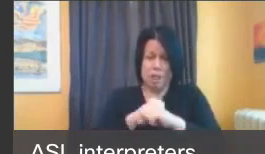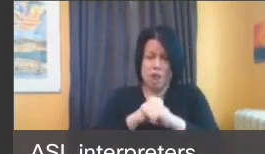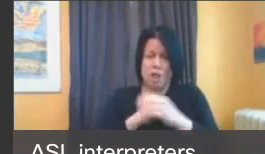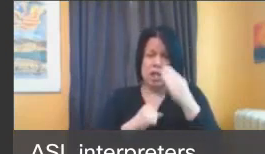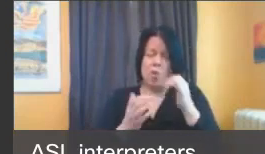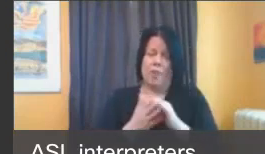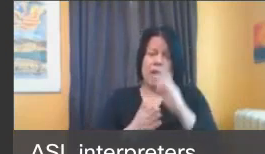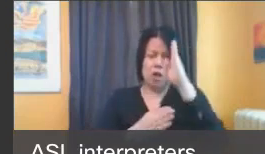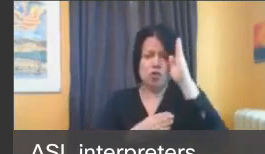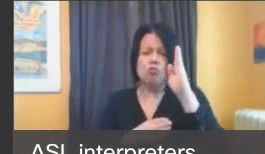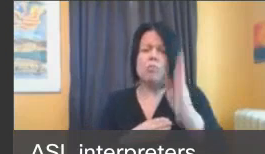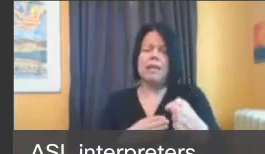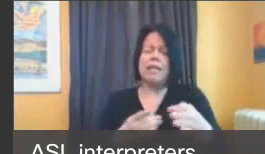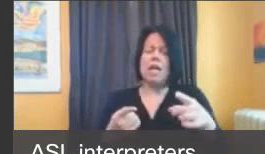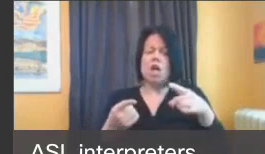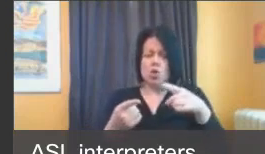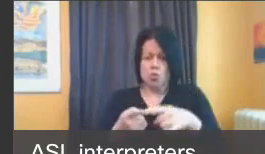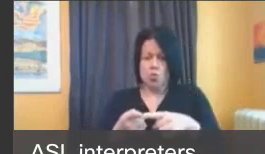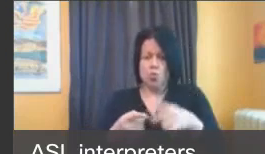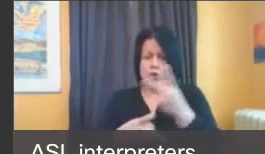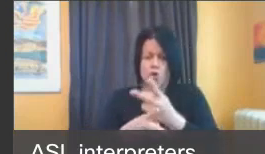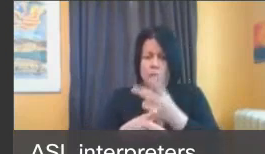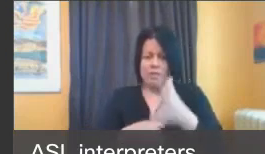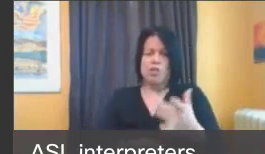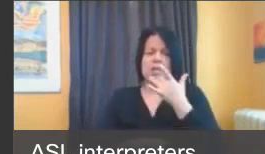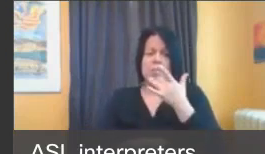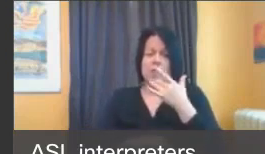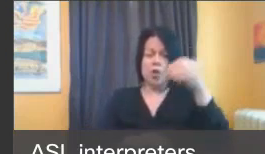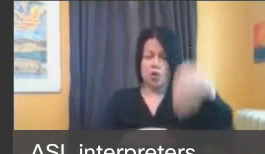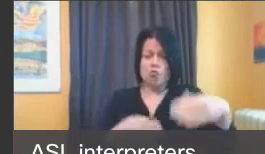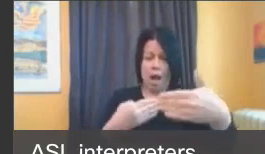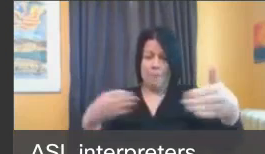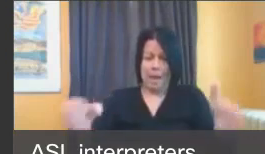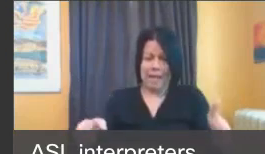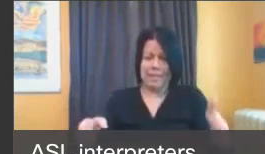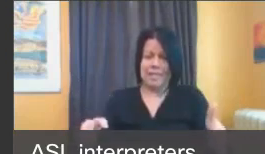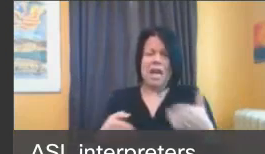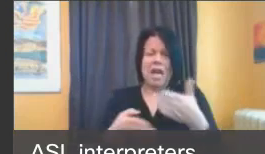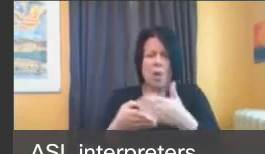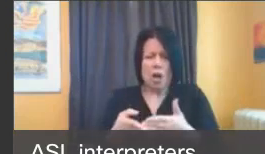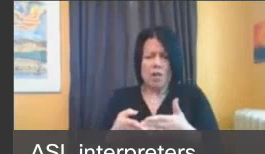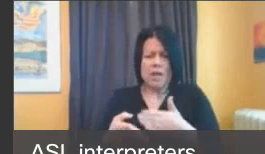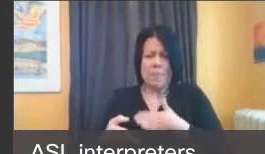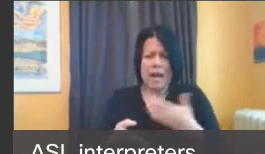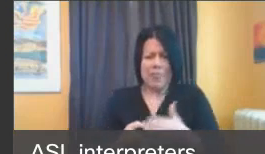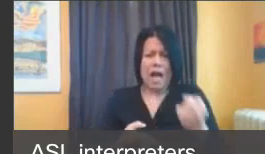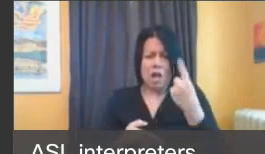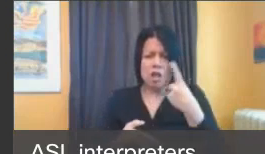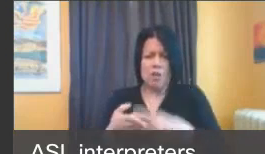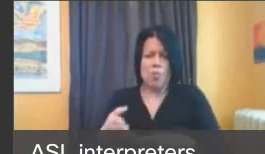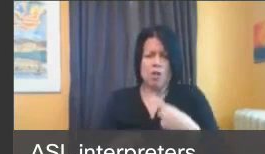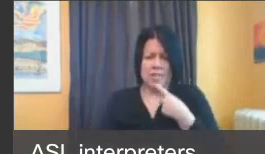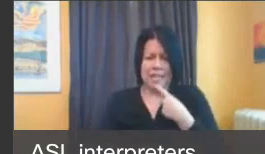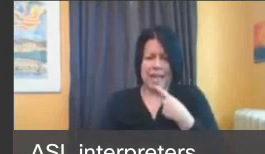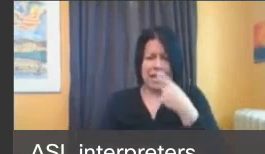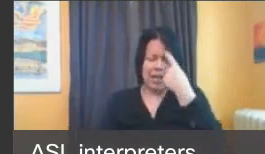tied up in the system. So people prefer the drop boxes. It's, you know, part of it, my thing, you know, I get what you're saying that, you know,